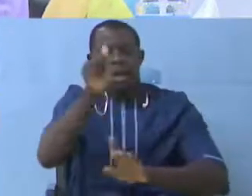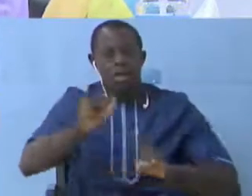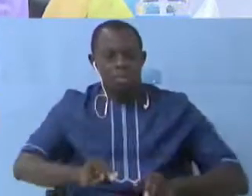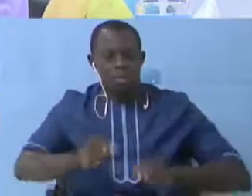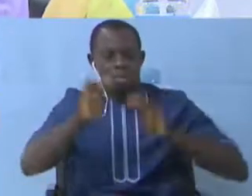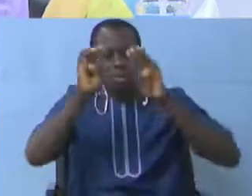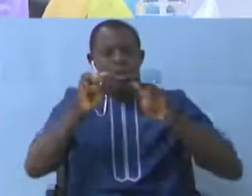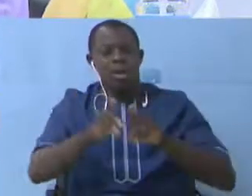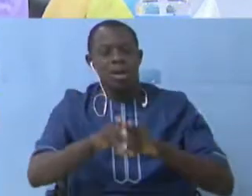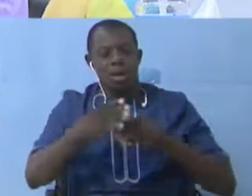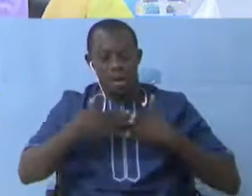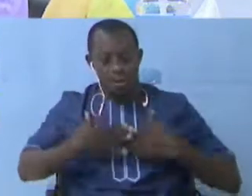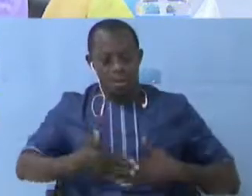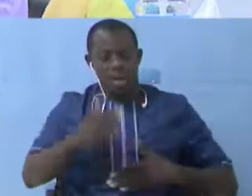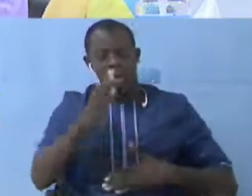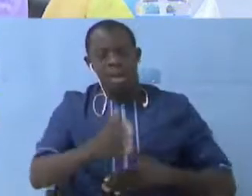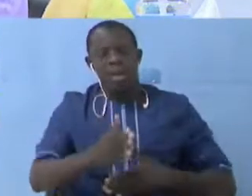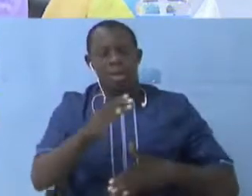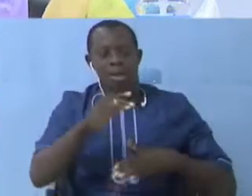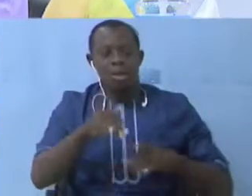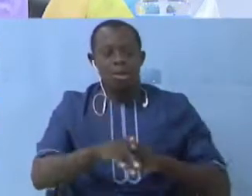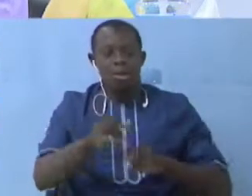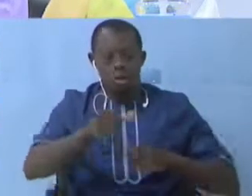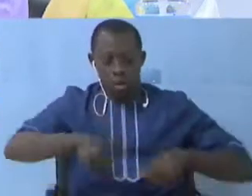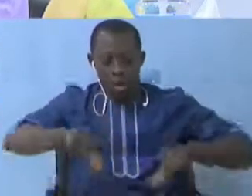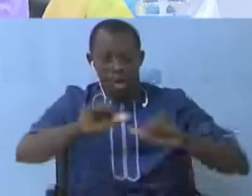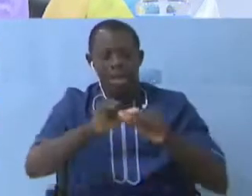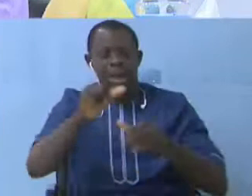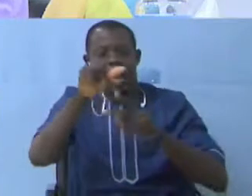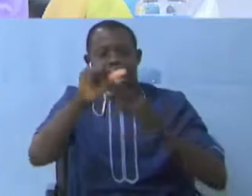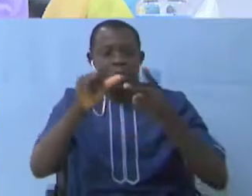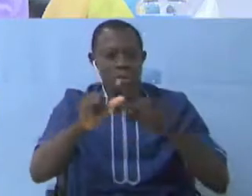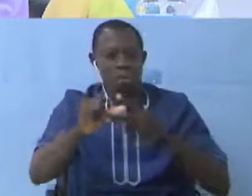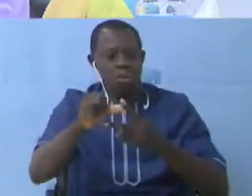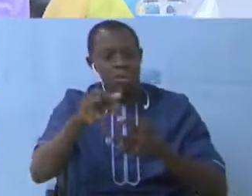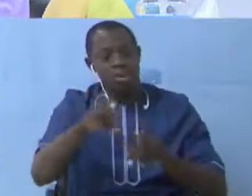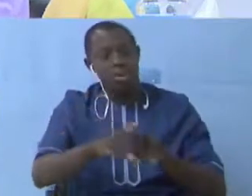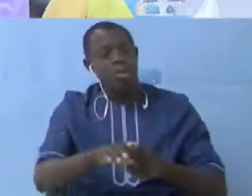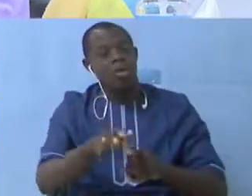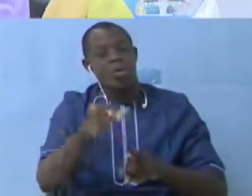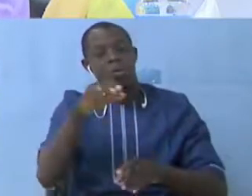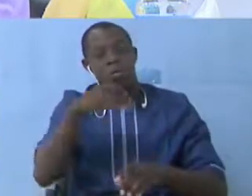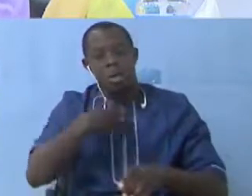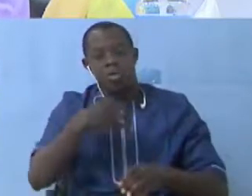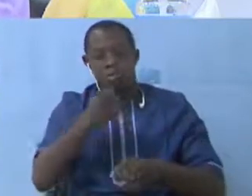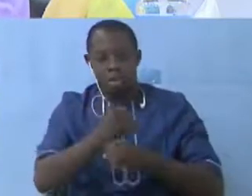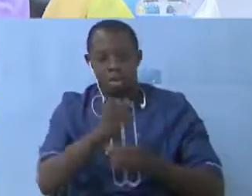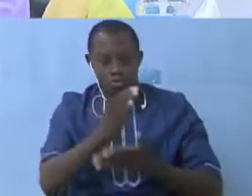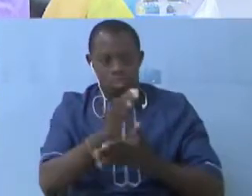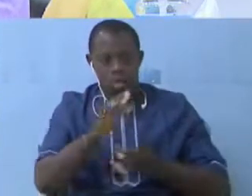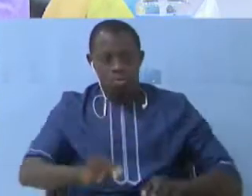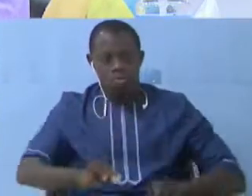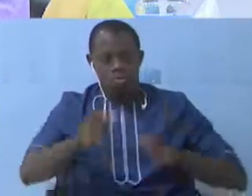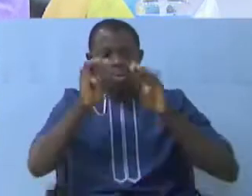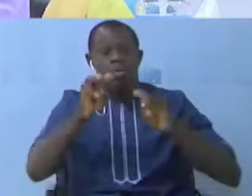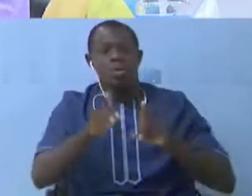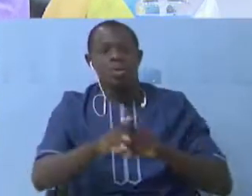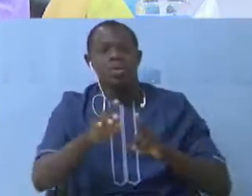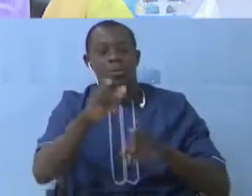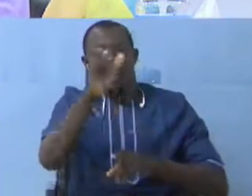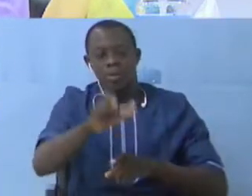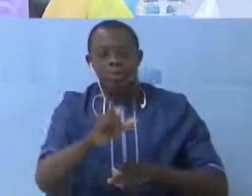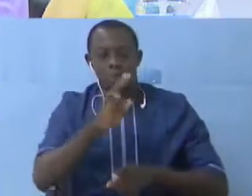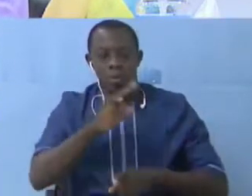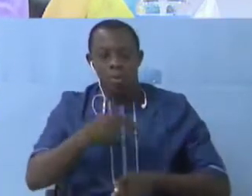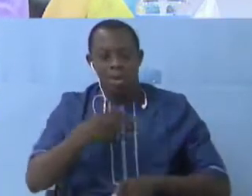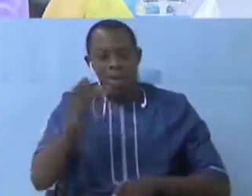and on this particular article, to promote expression. jubluwaay africain ci ado boobu nga xam ne ni mu ngi jubaloon bopp